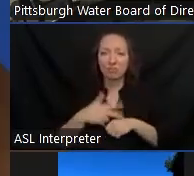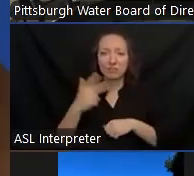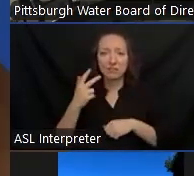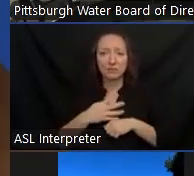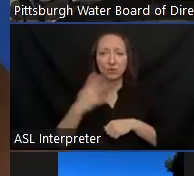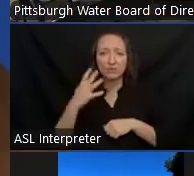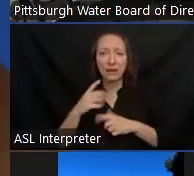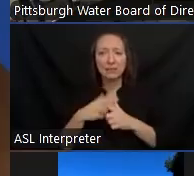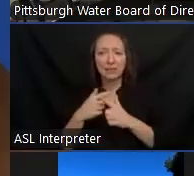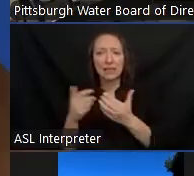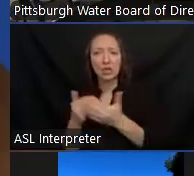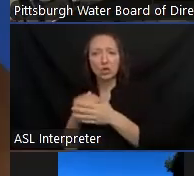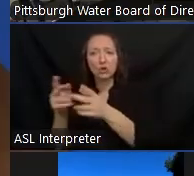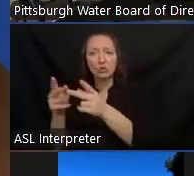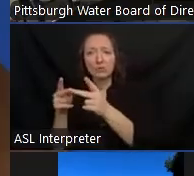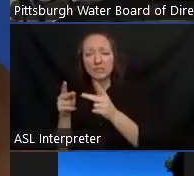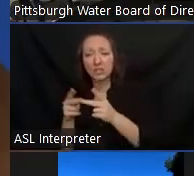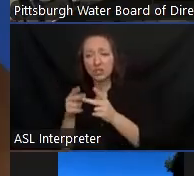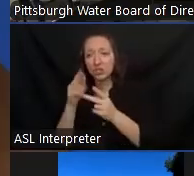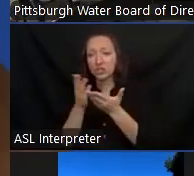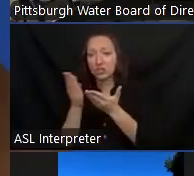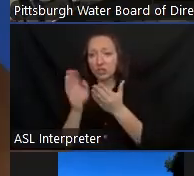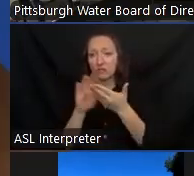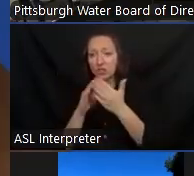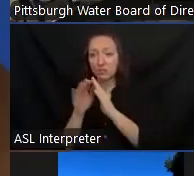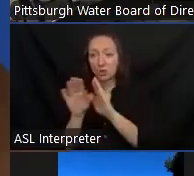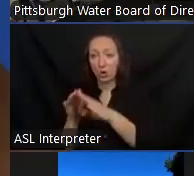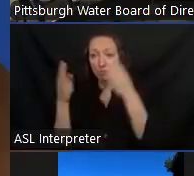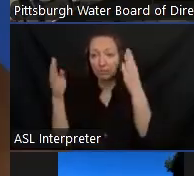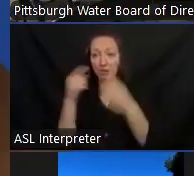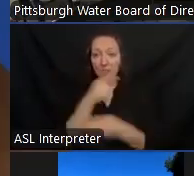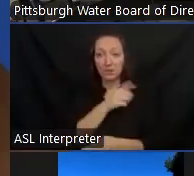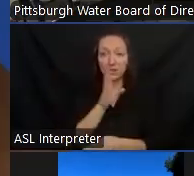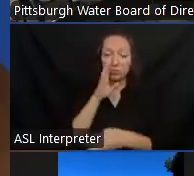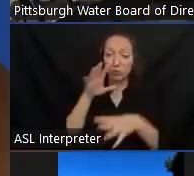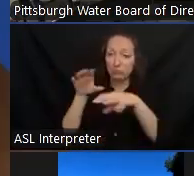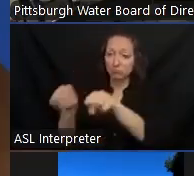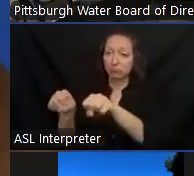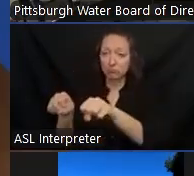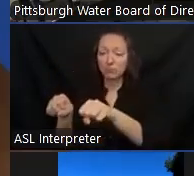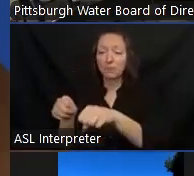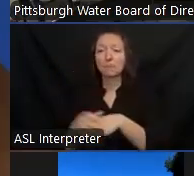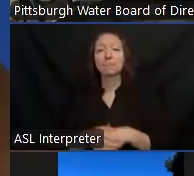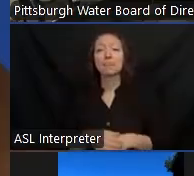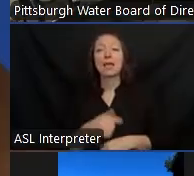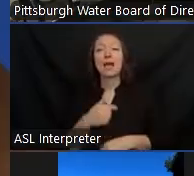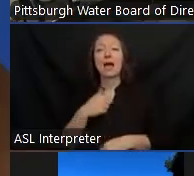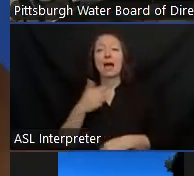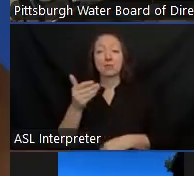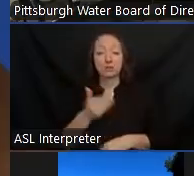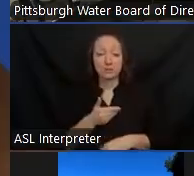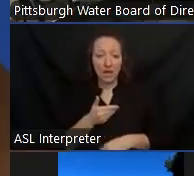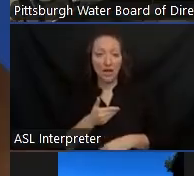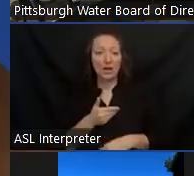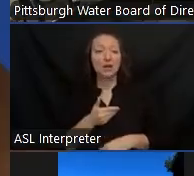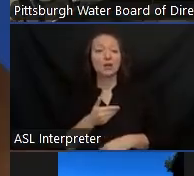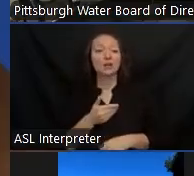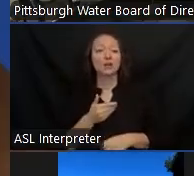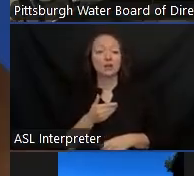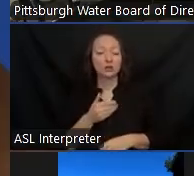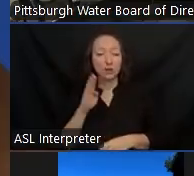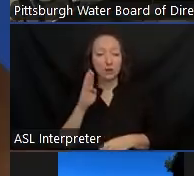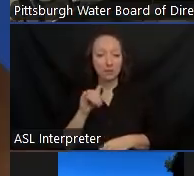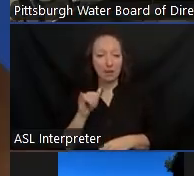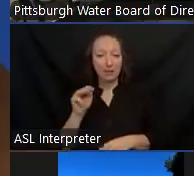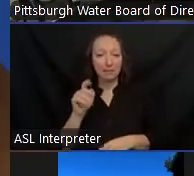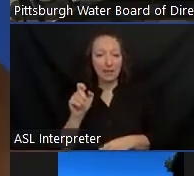position came up to serve the community, he would take it. So I was hired by Mayor Bob O'Connor to be the